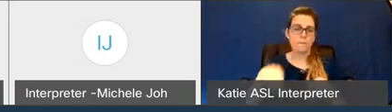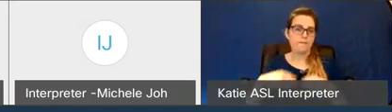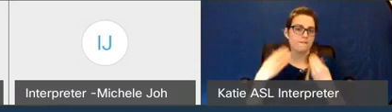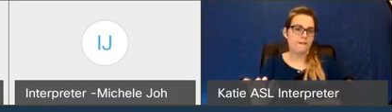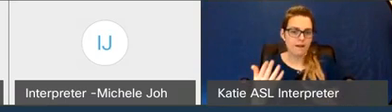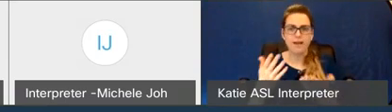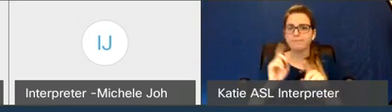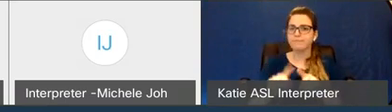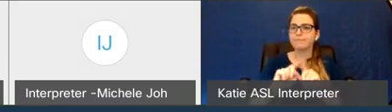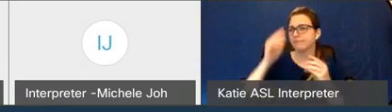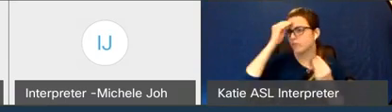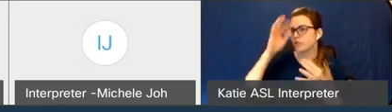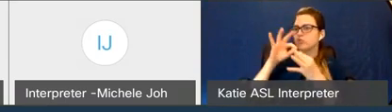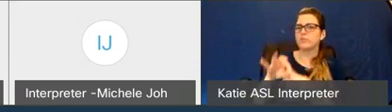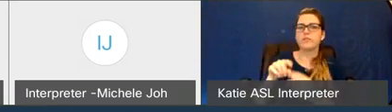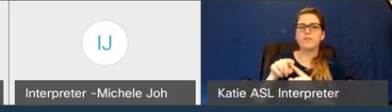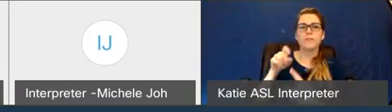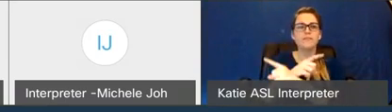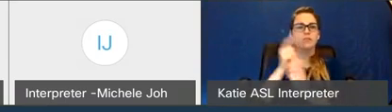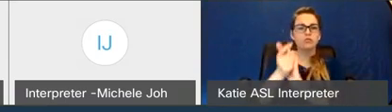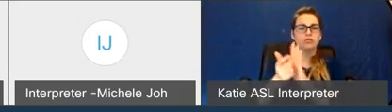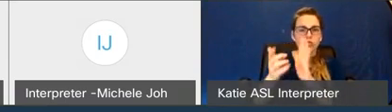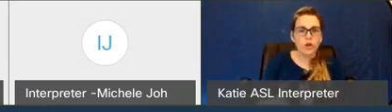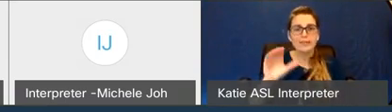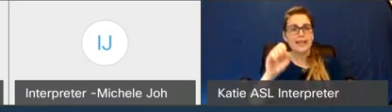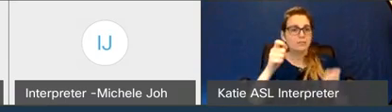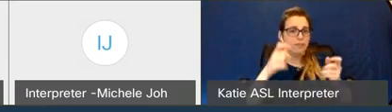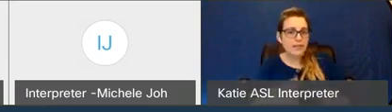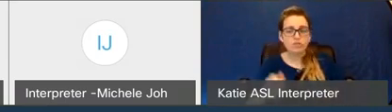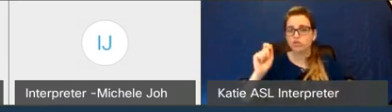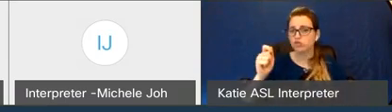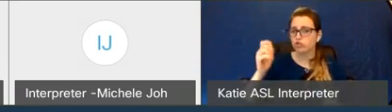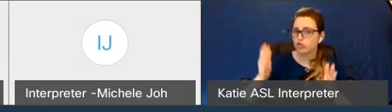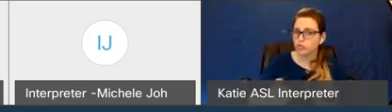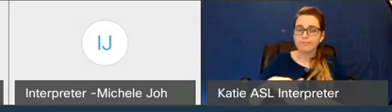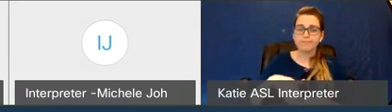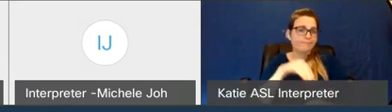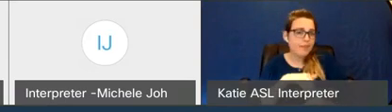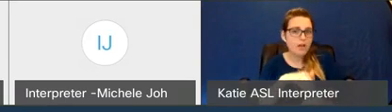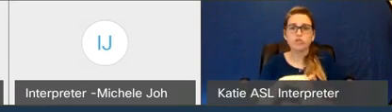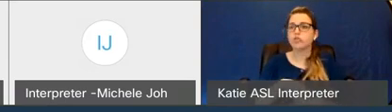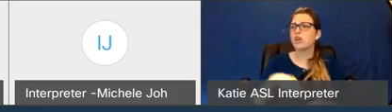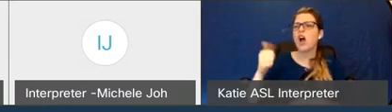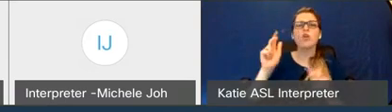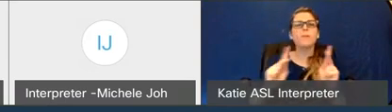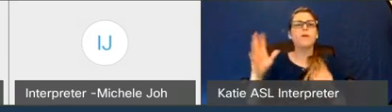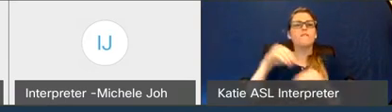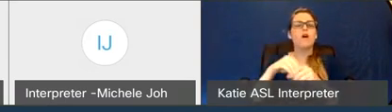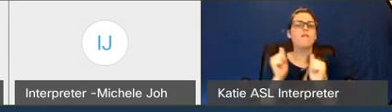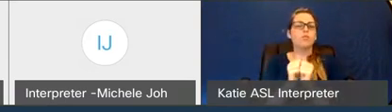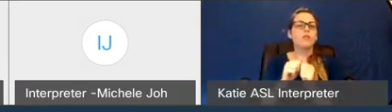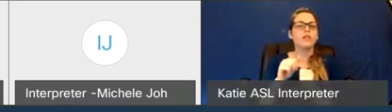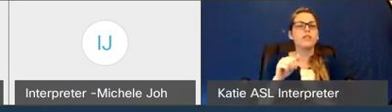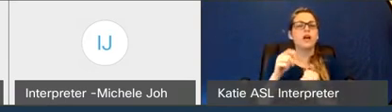and defense attorneys, judges, case managers, and treatment providers, and other members of the treatment court team, and will